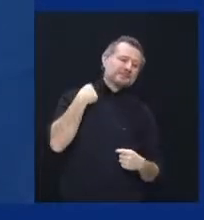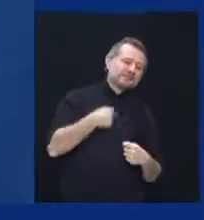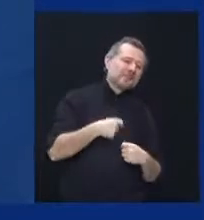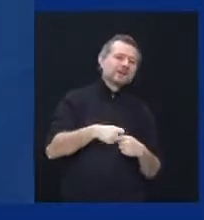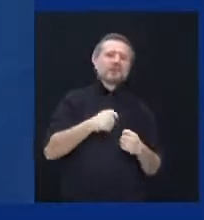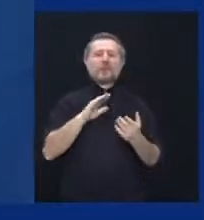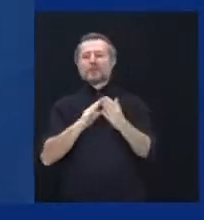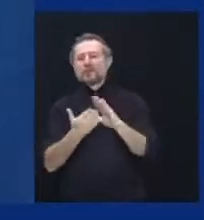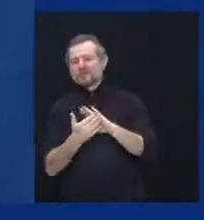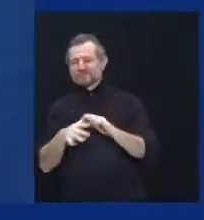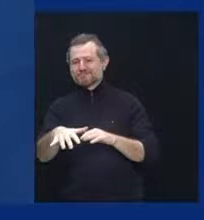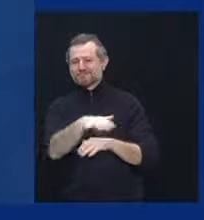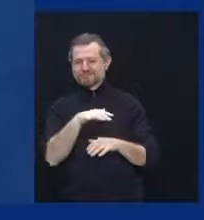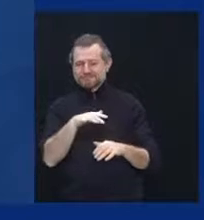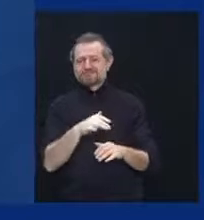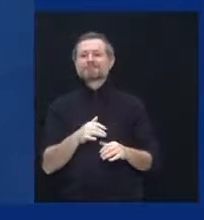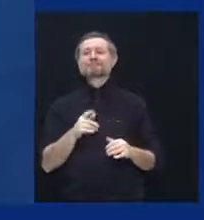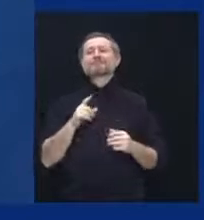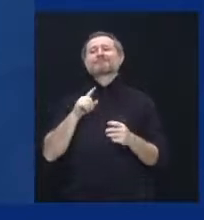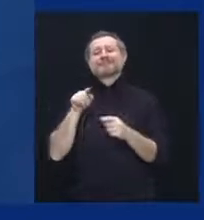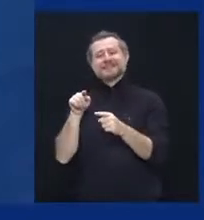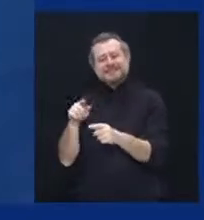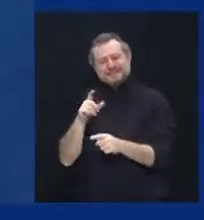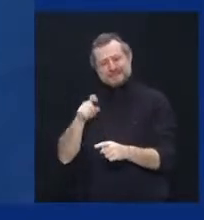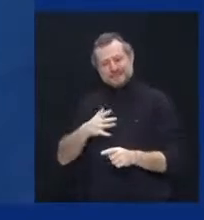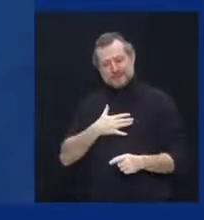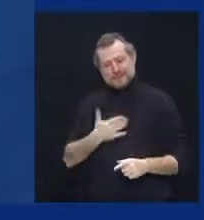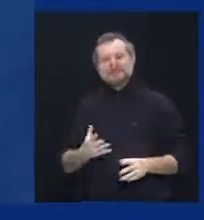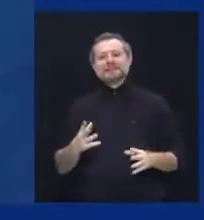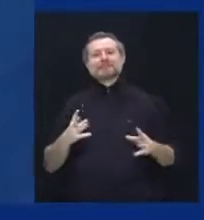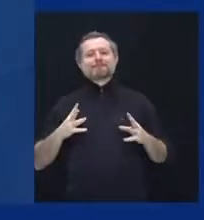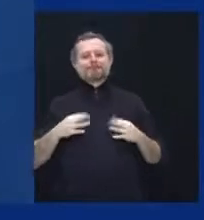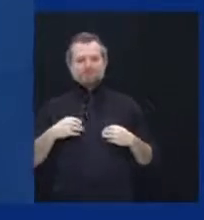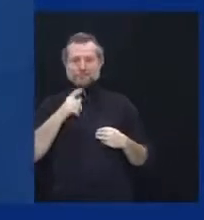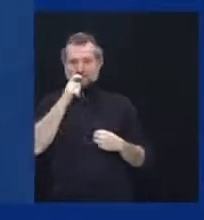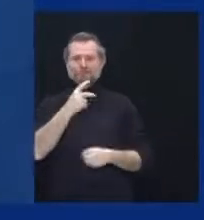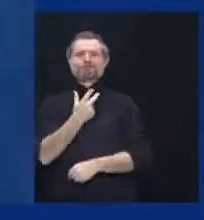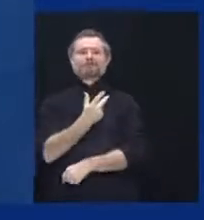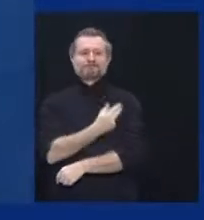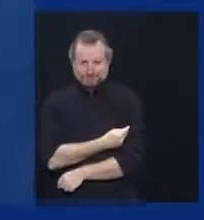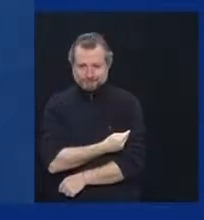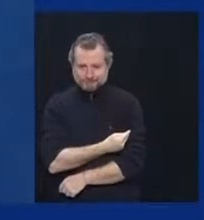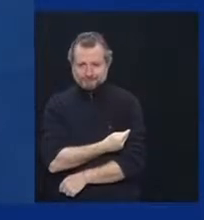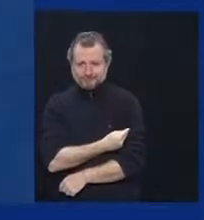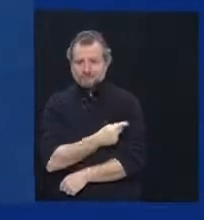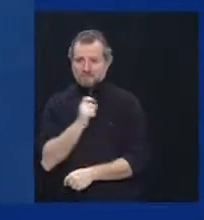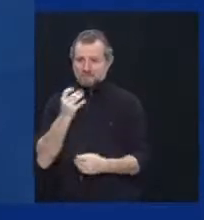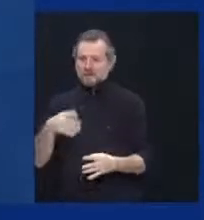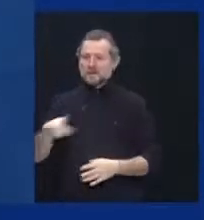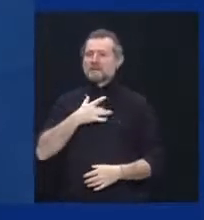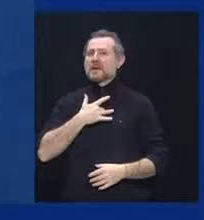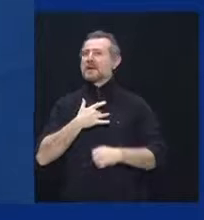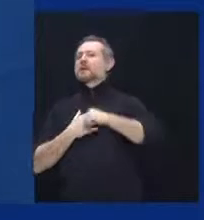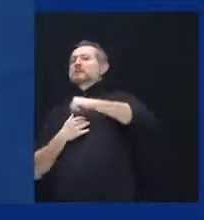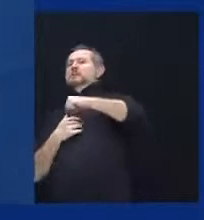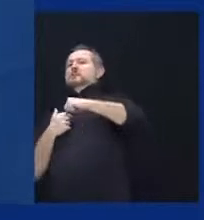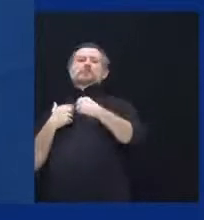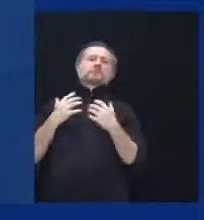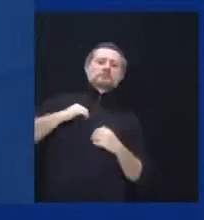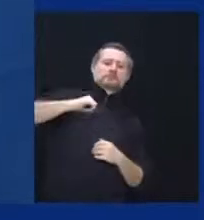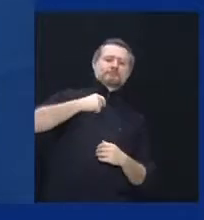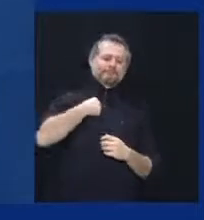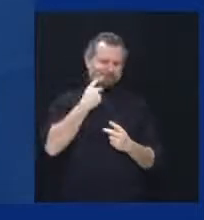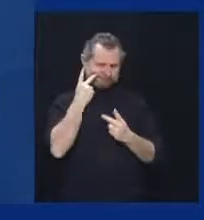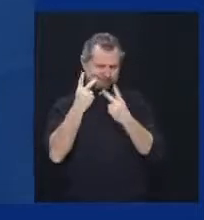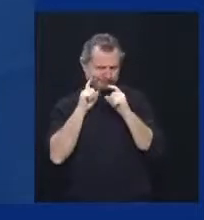and they have to accept it and get past the vaccine hesitancy, which we are seeing, and it